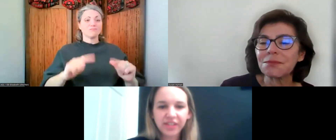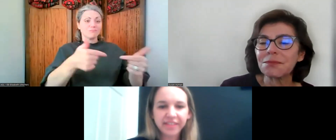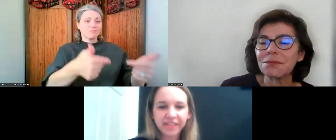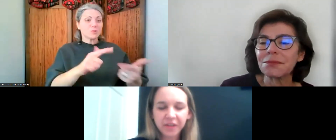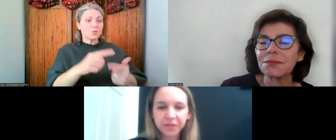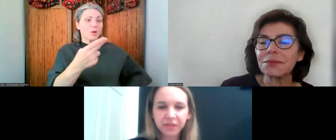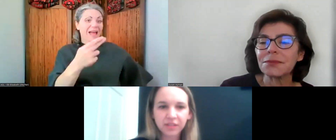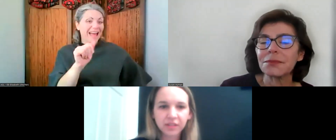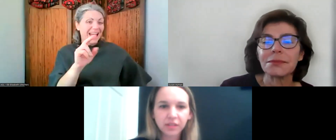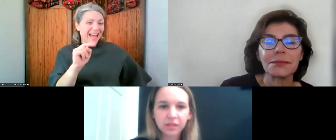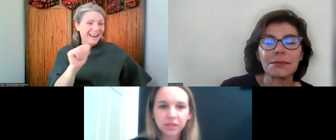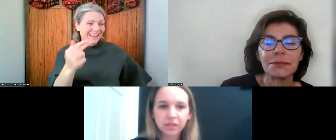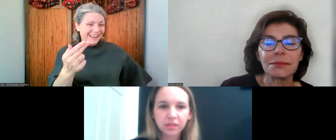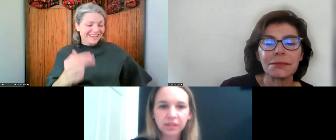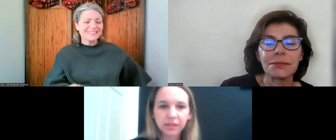Great, thank you.